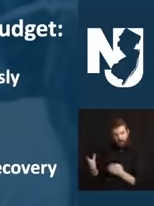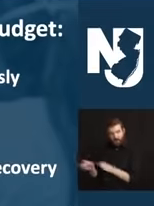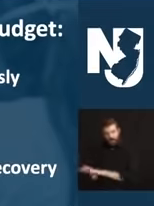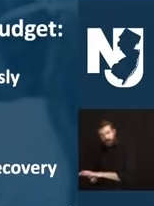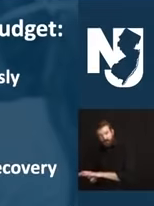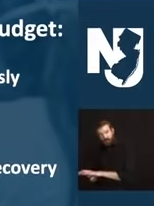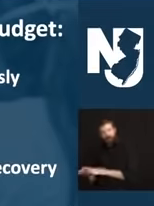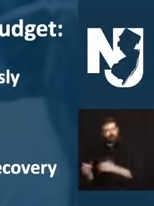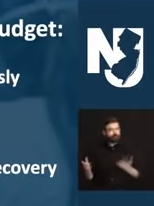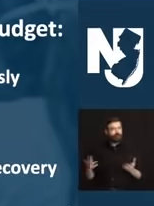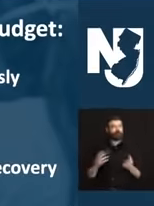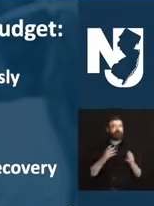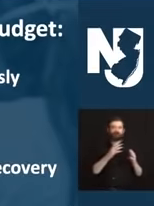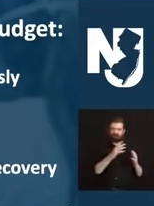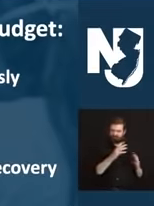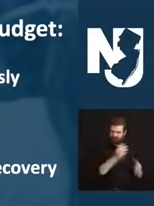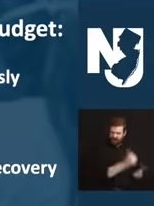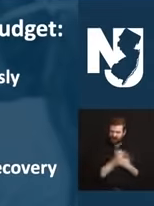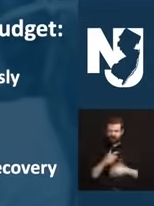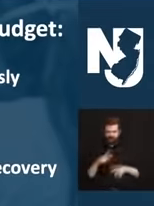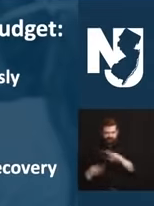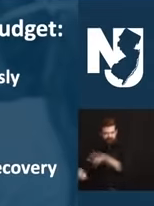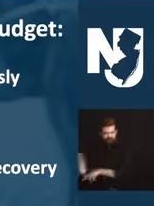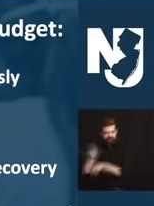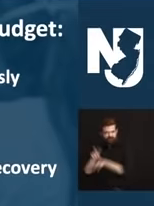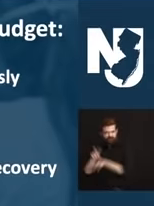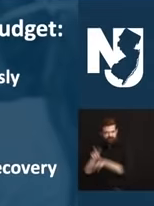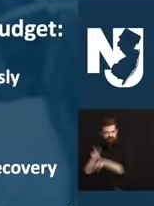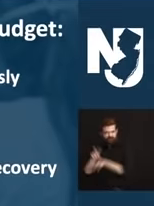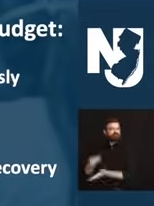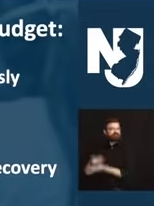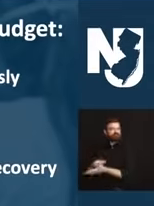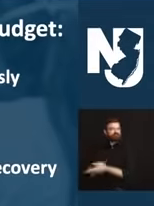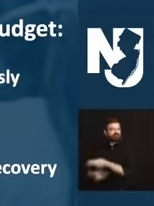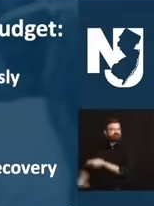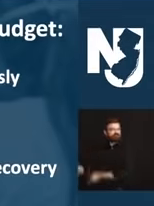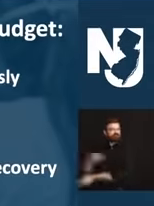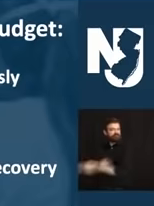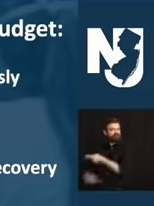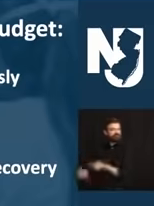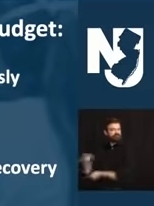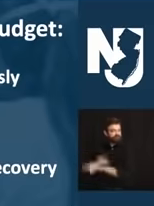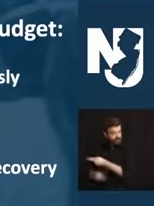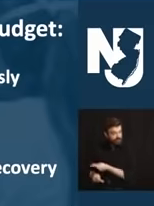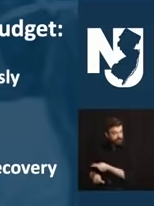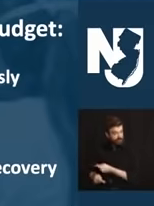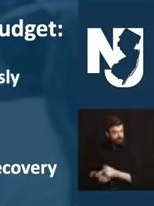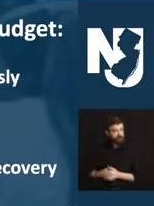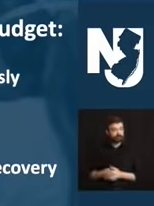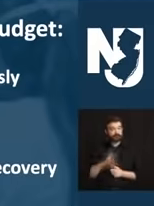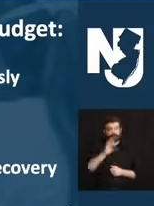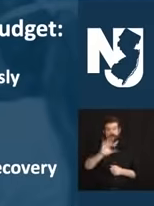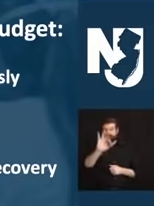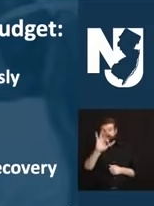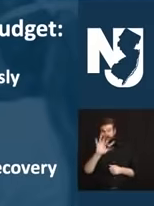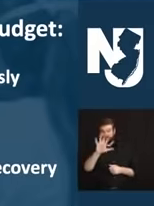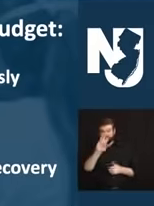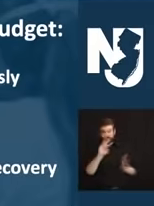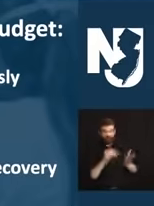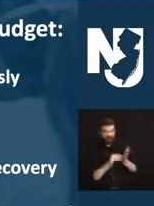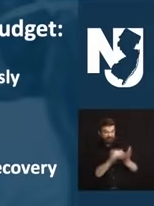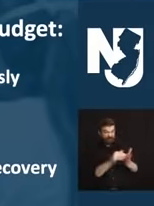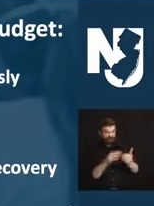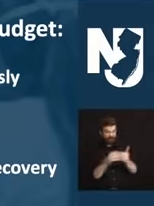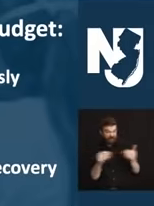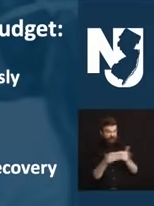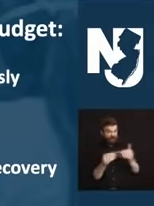the current fiscal year with a $956 million plus. This is not just smart